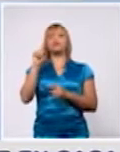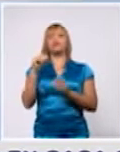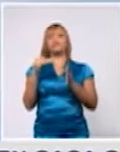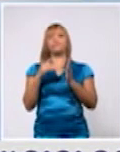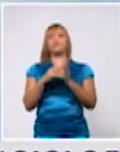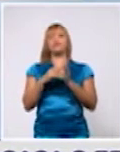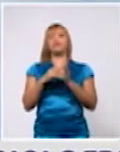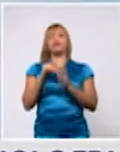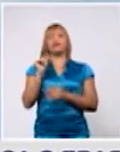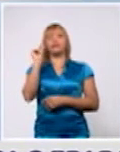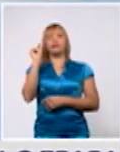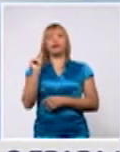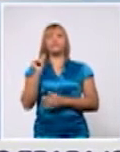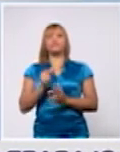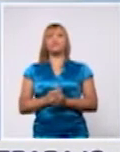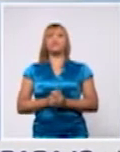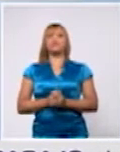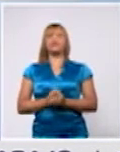stands at